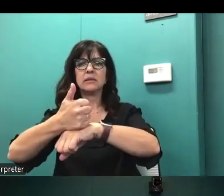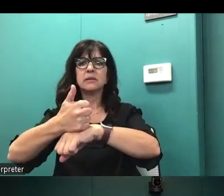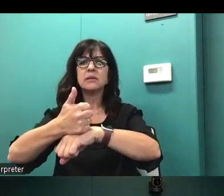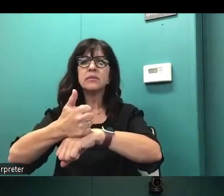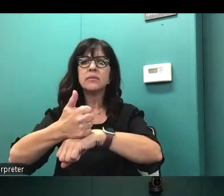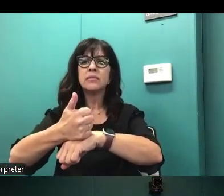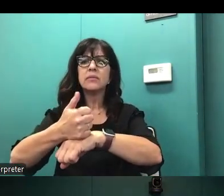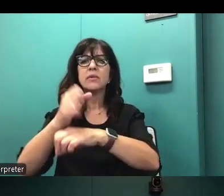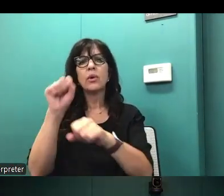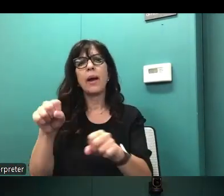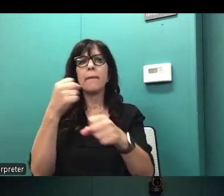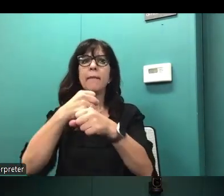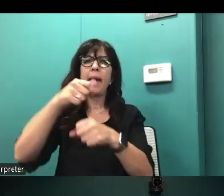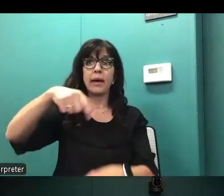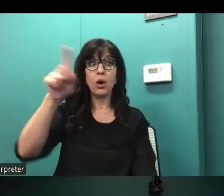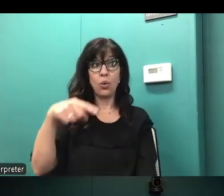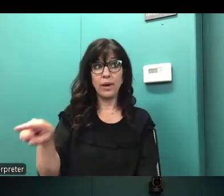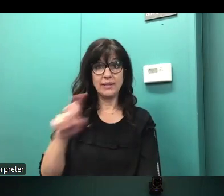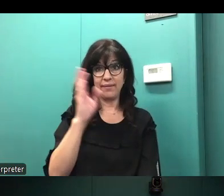And you can make it a quiz if you want. I've never done that because I haven't done it with kids.